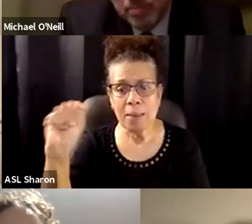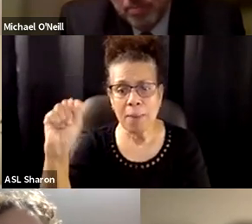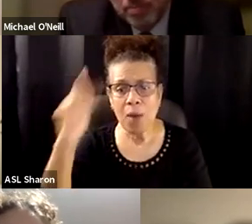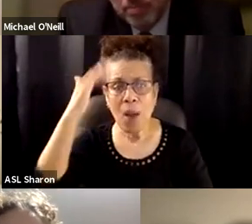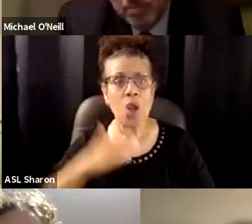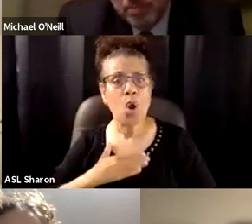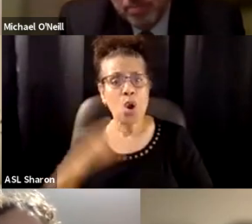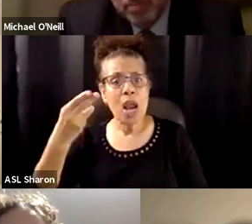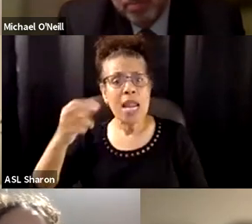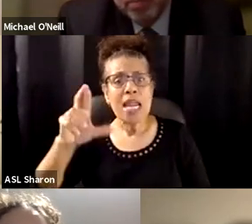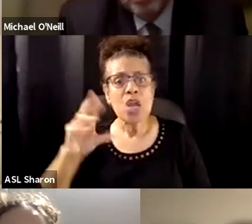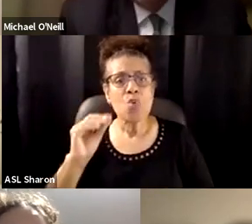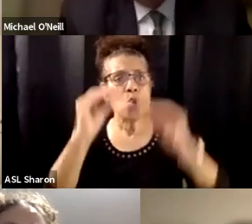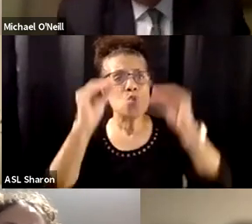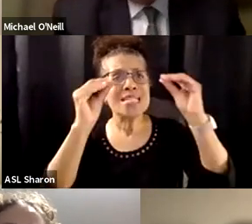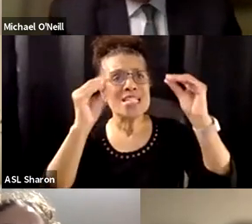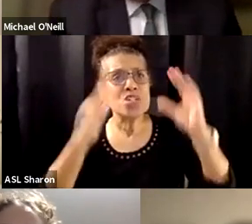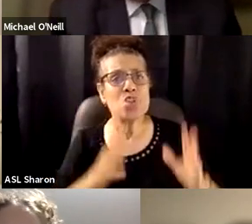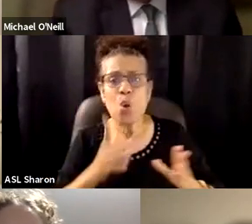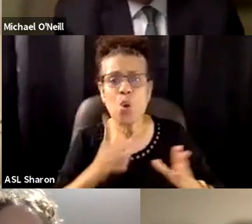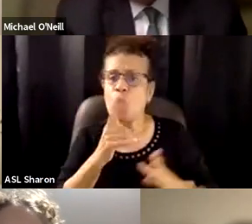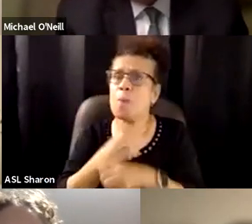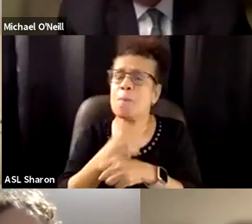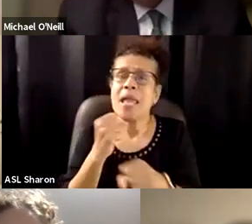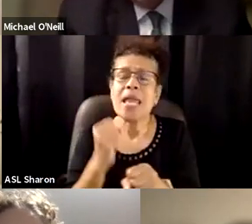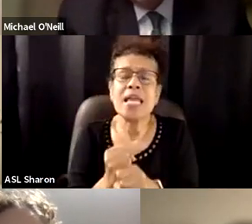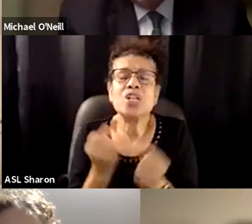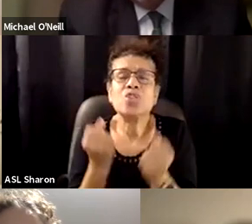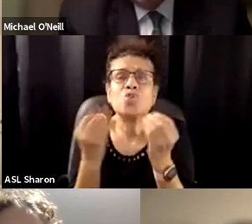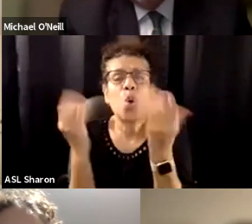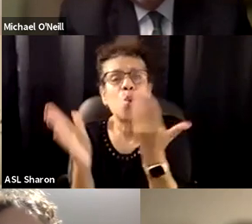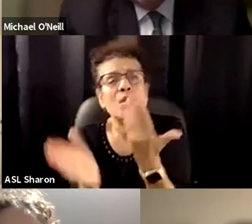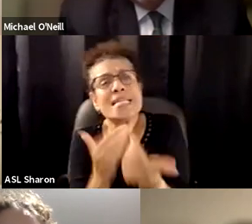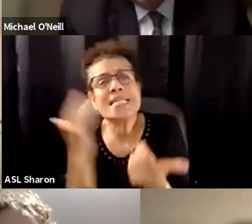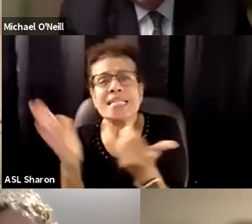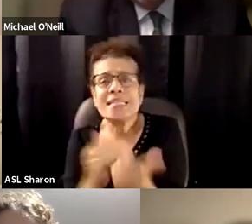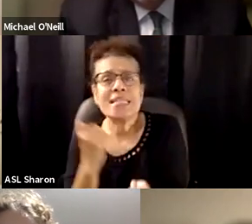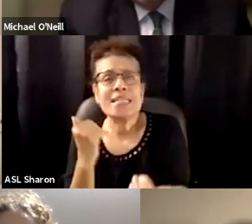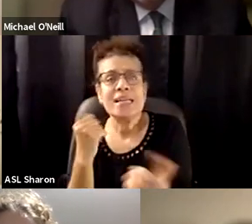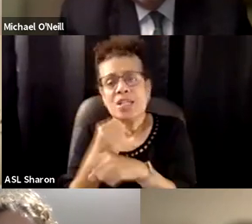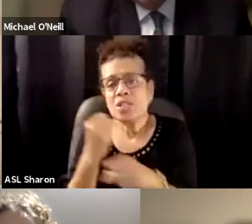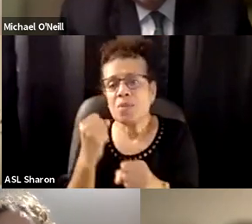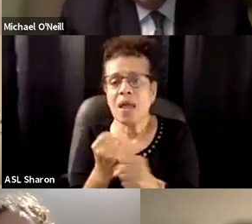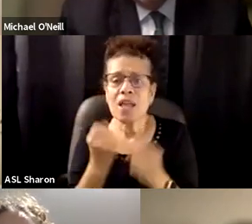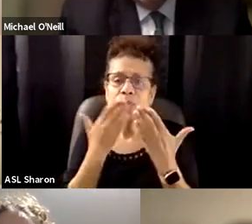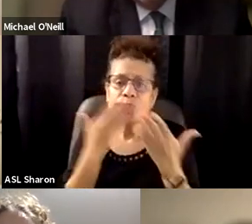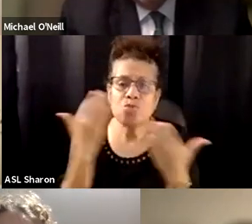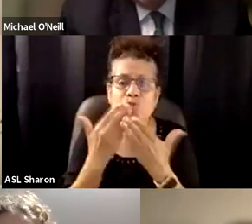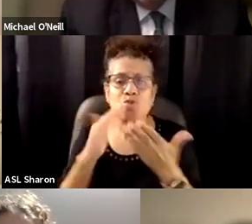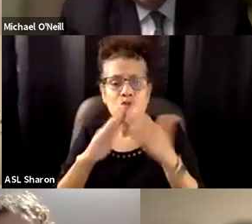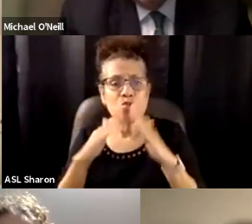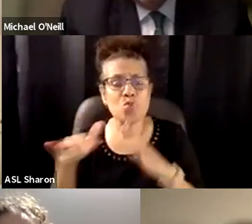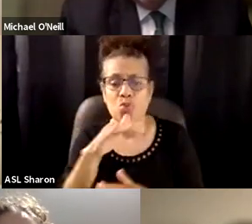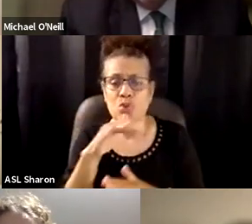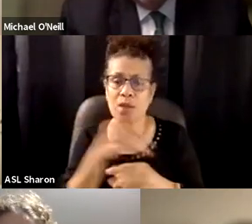hero teacher the teacher who made it so easy looking to create a caring community over